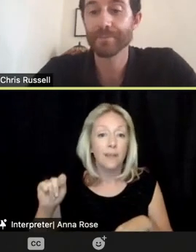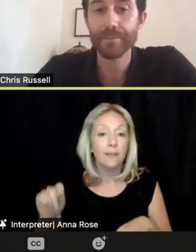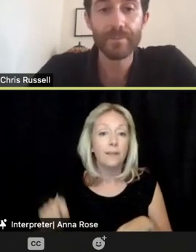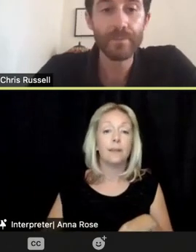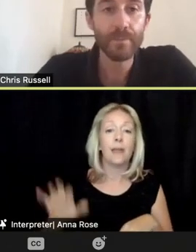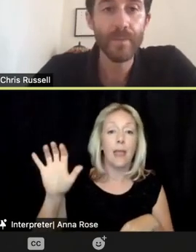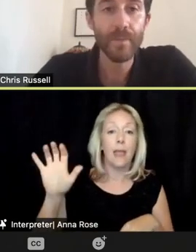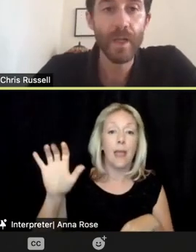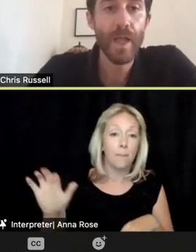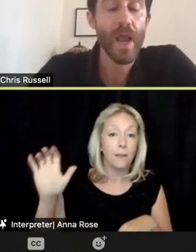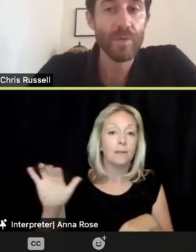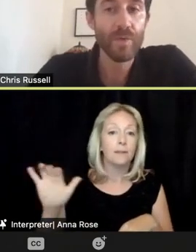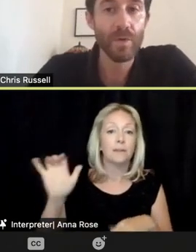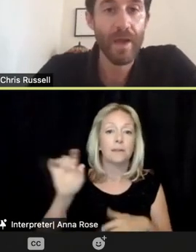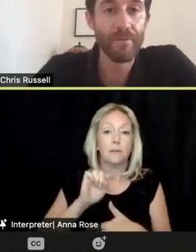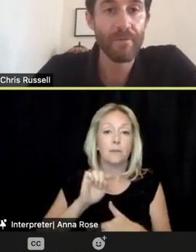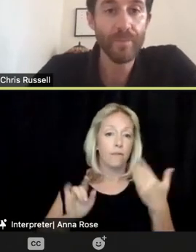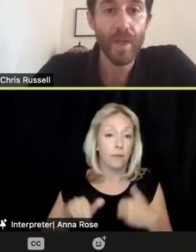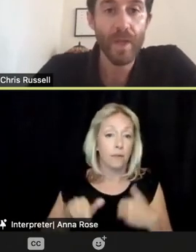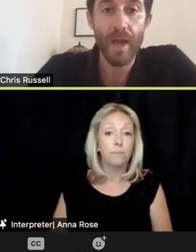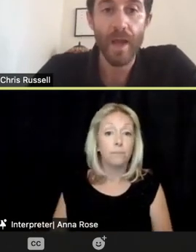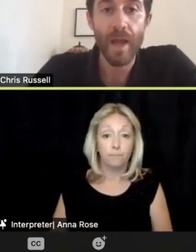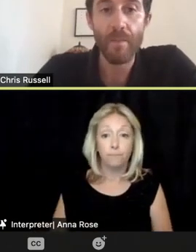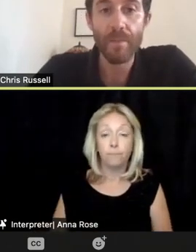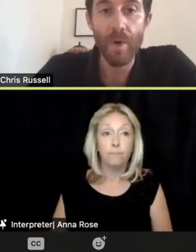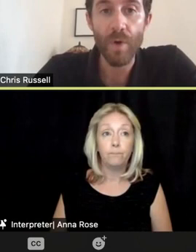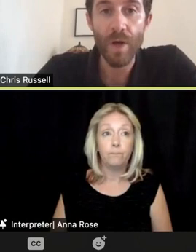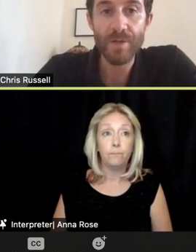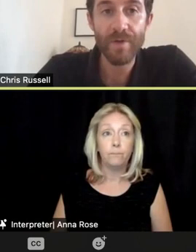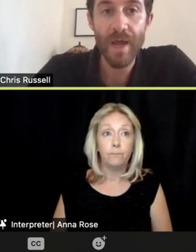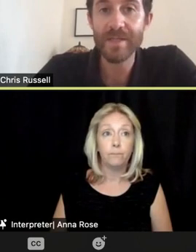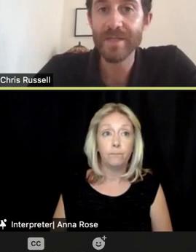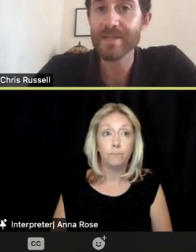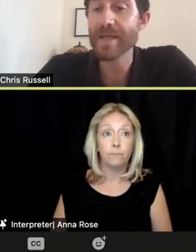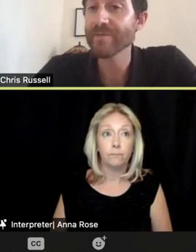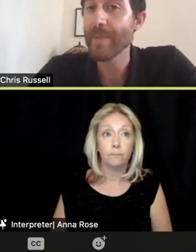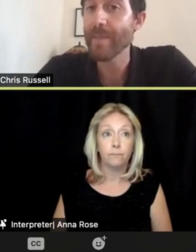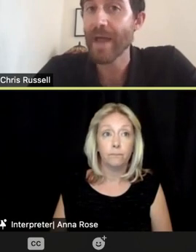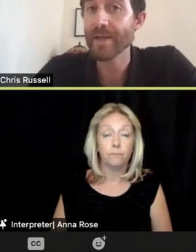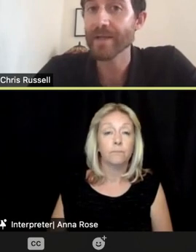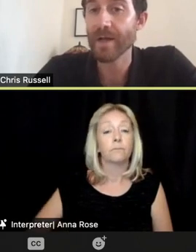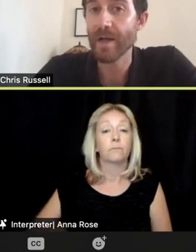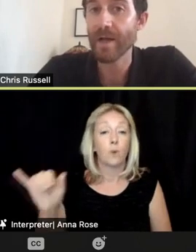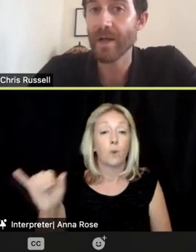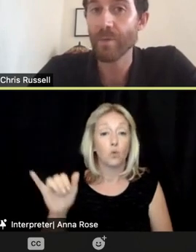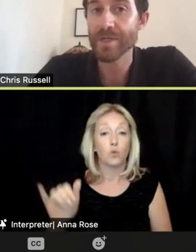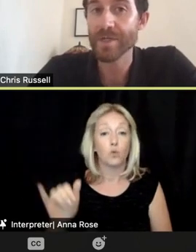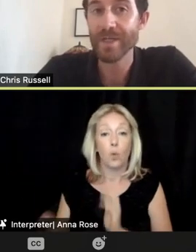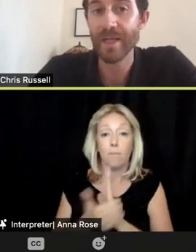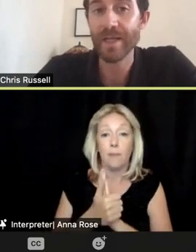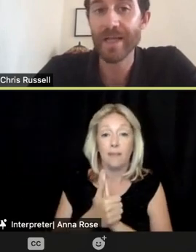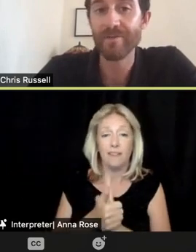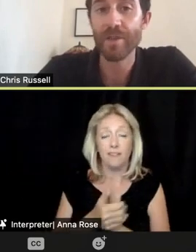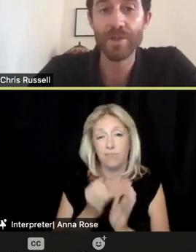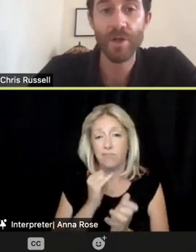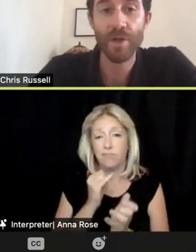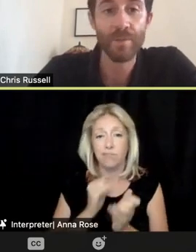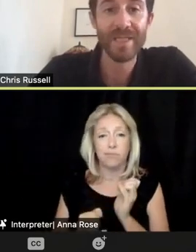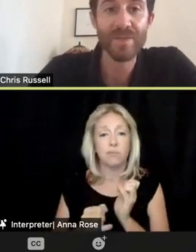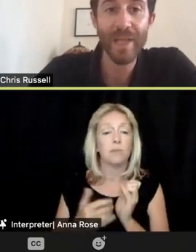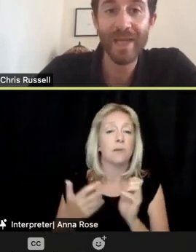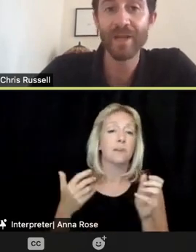haptics. And that's what you have. You also have got this extensive appendix, which is an index